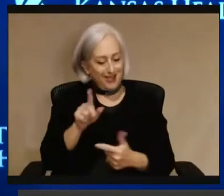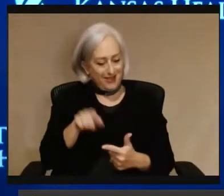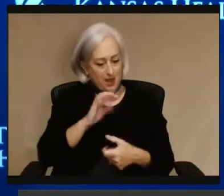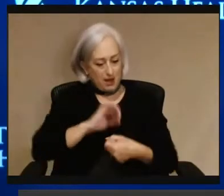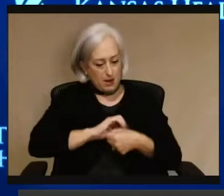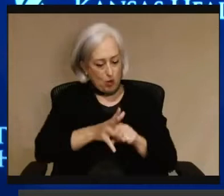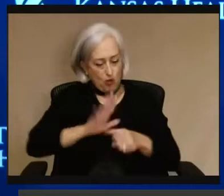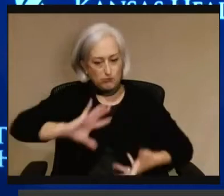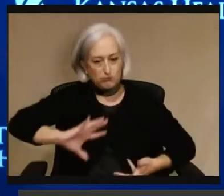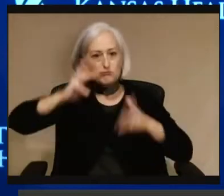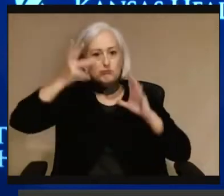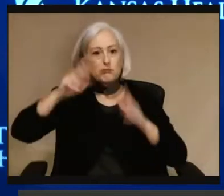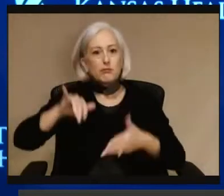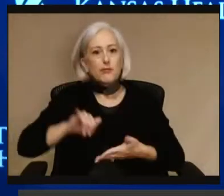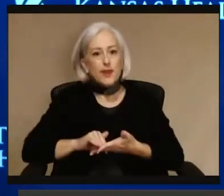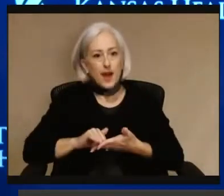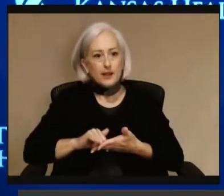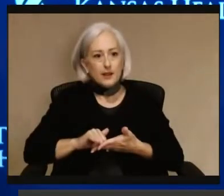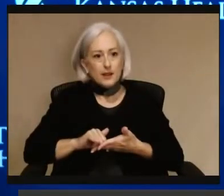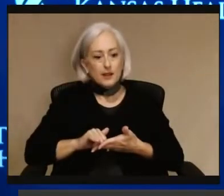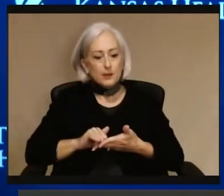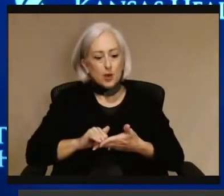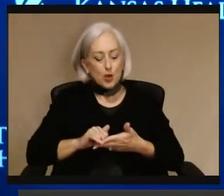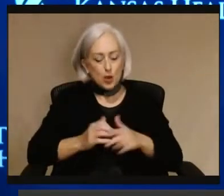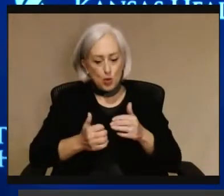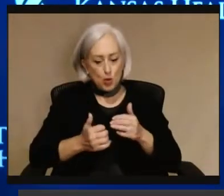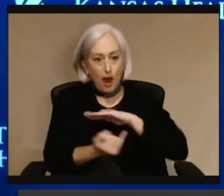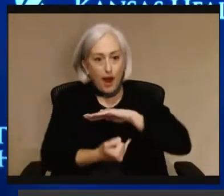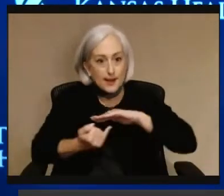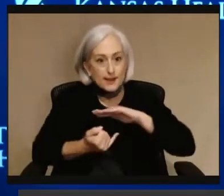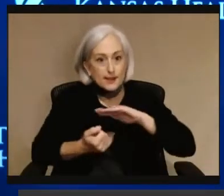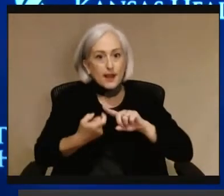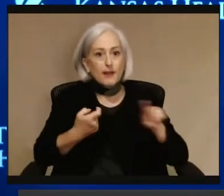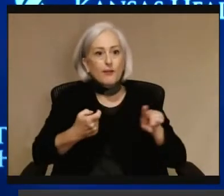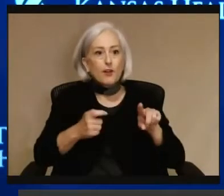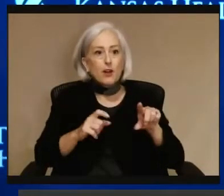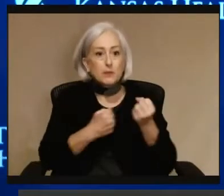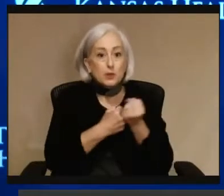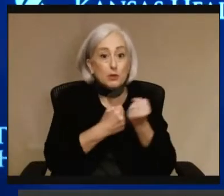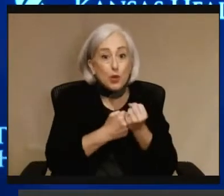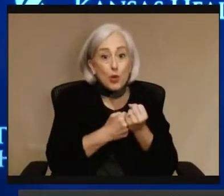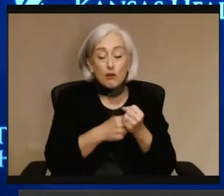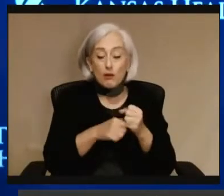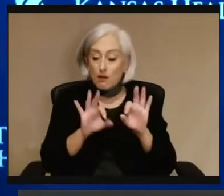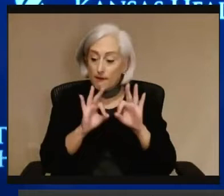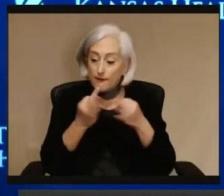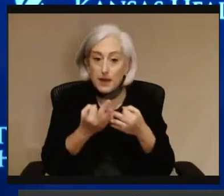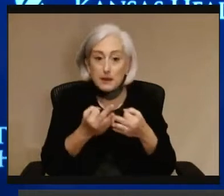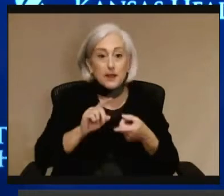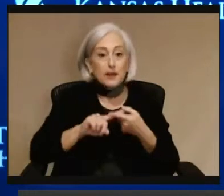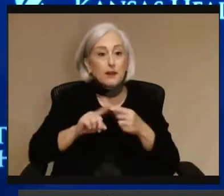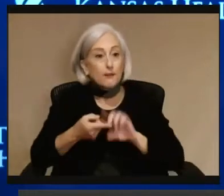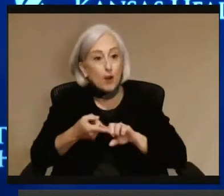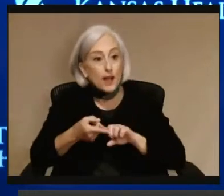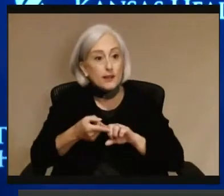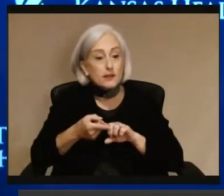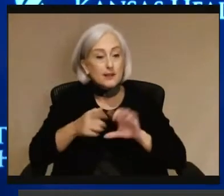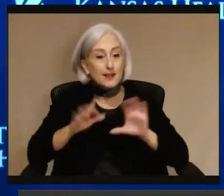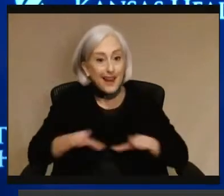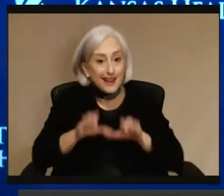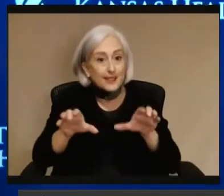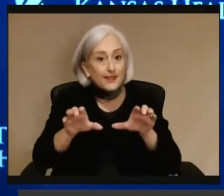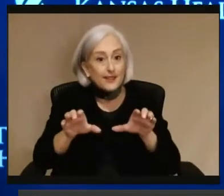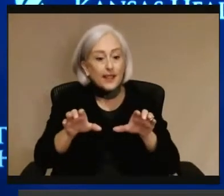of isolate them from their support systems and their coworkers, family, friends, recreational activities, we're going to see an